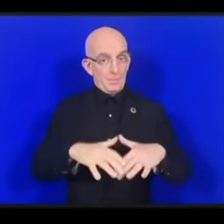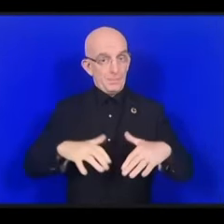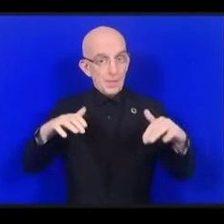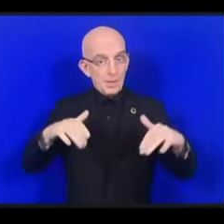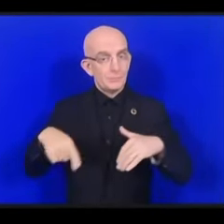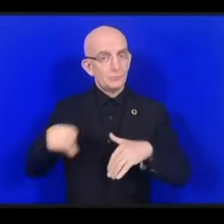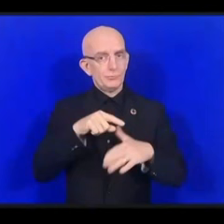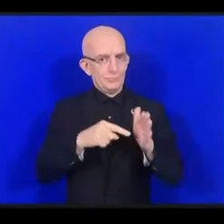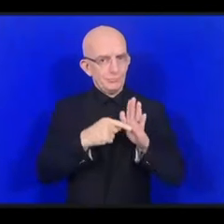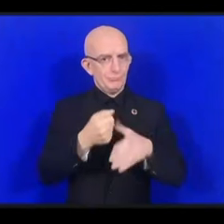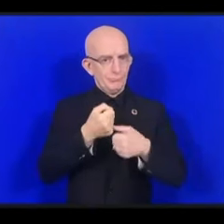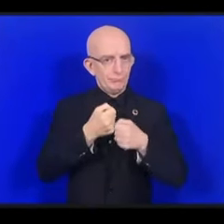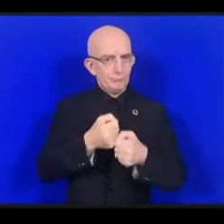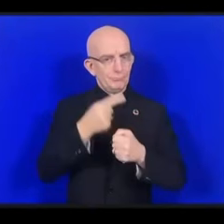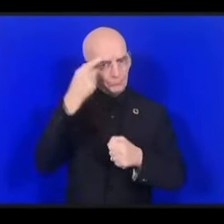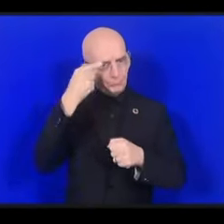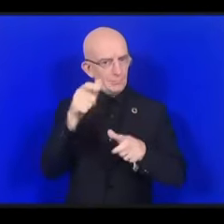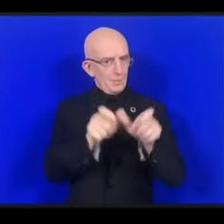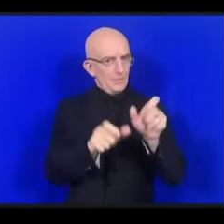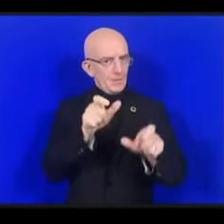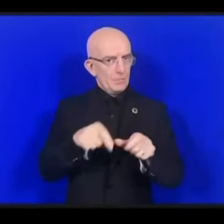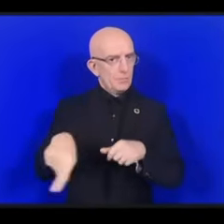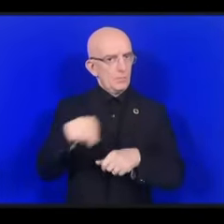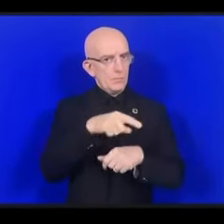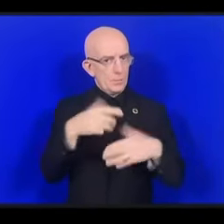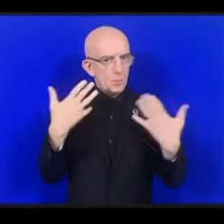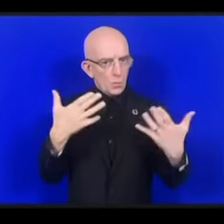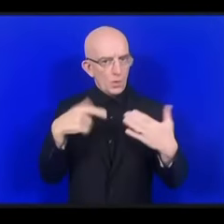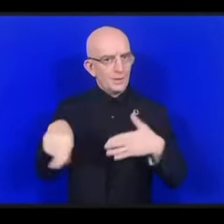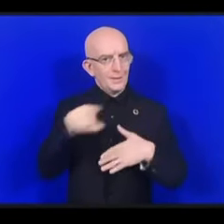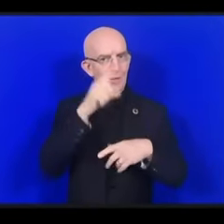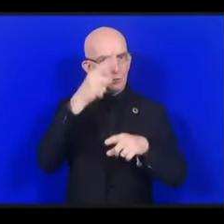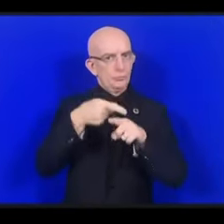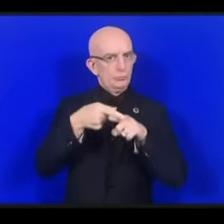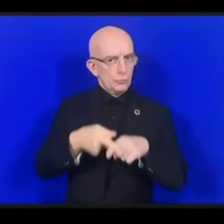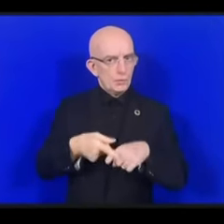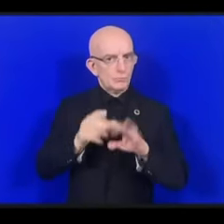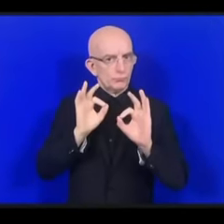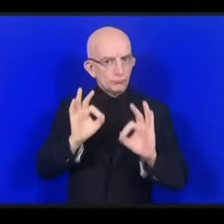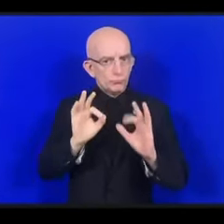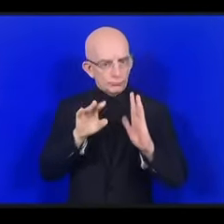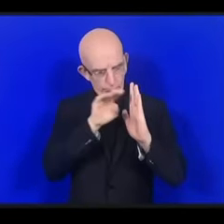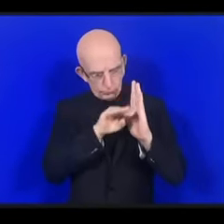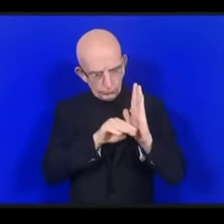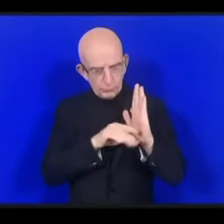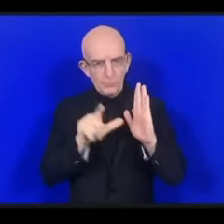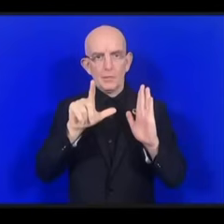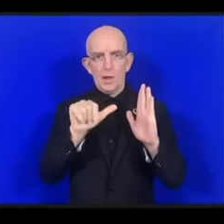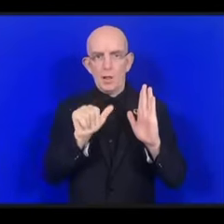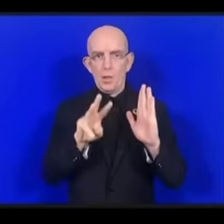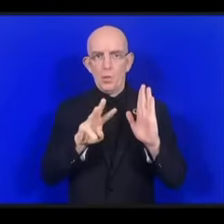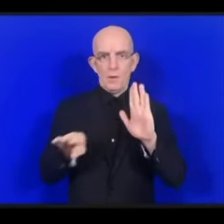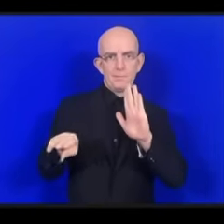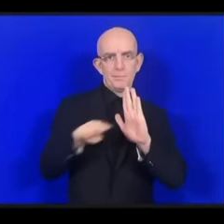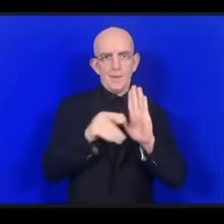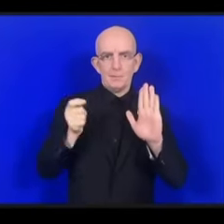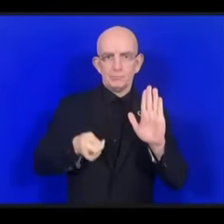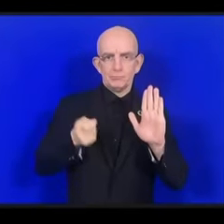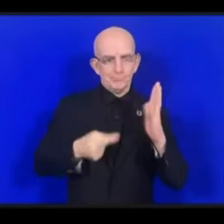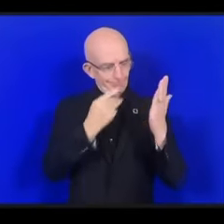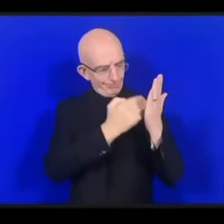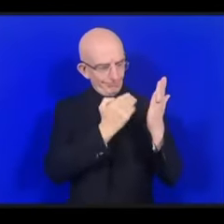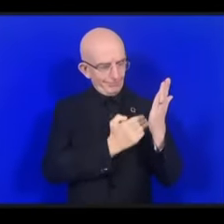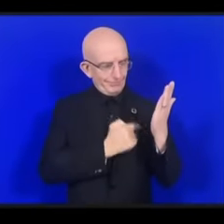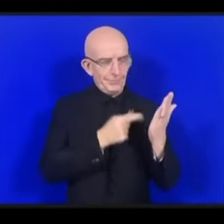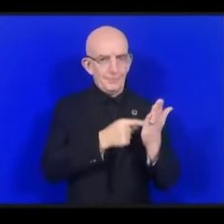prosperity, development, and safeguarding the rights and privacy of their citizens. Yes, while we